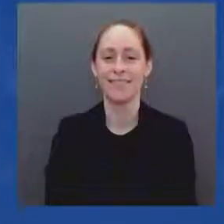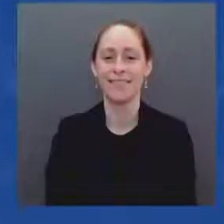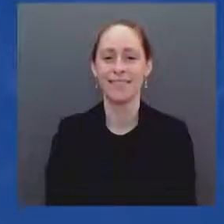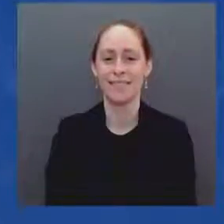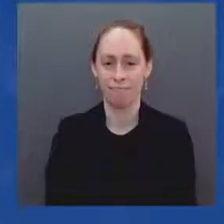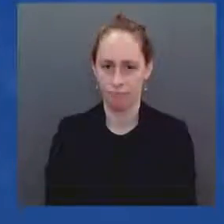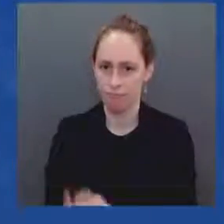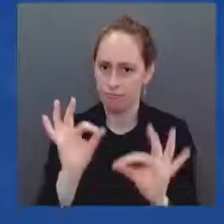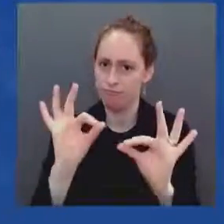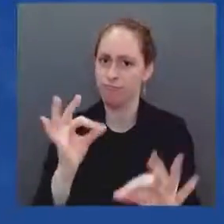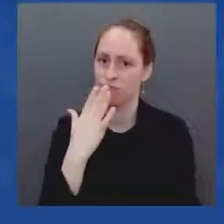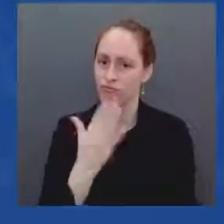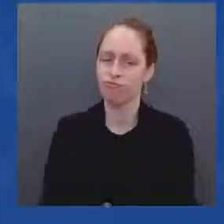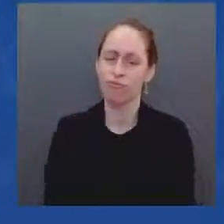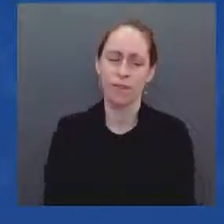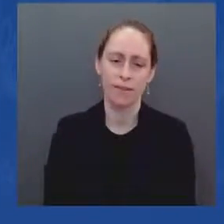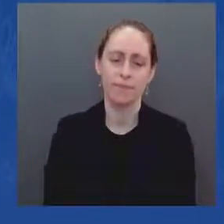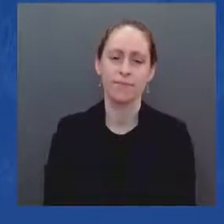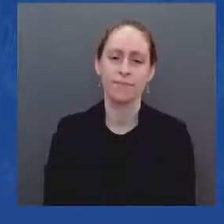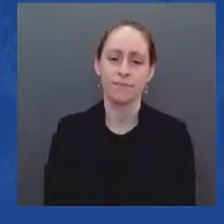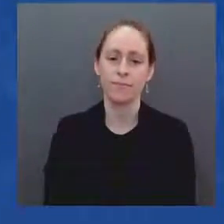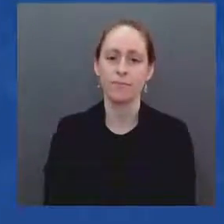the education funds help many of you